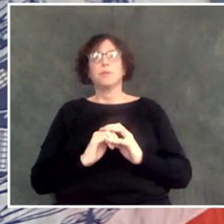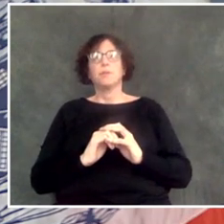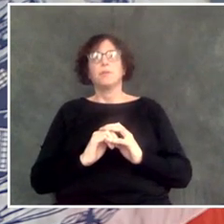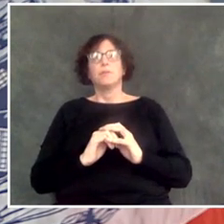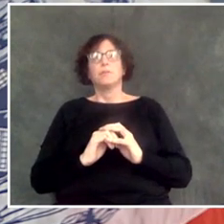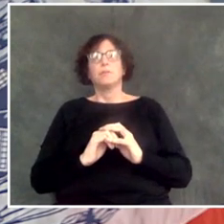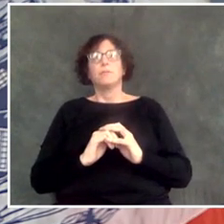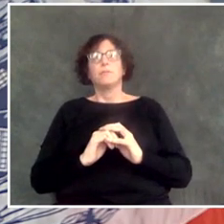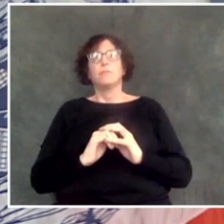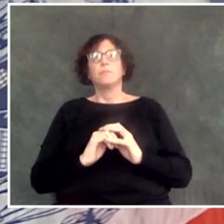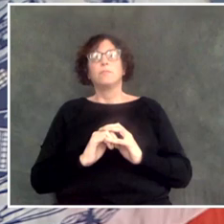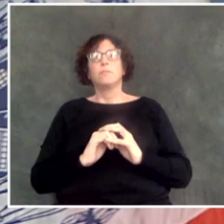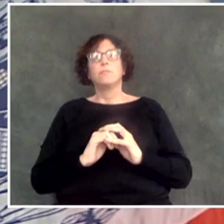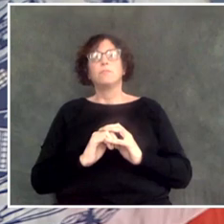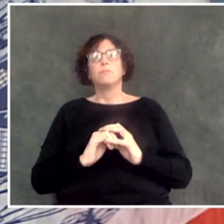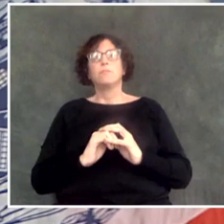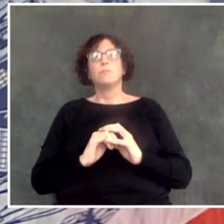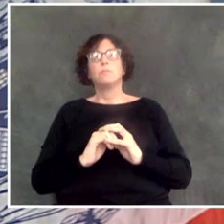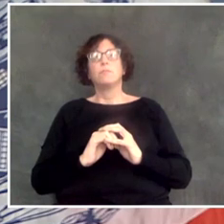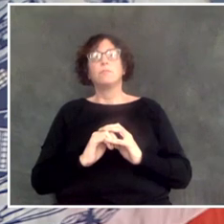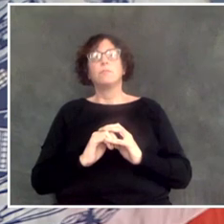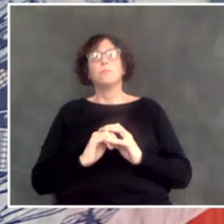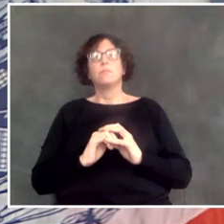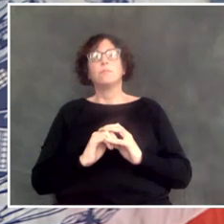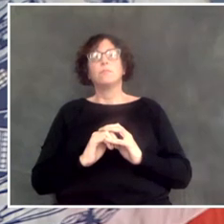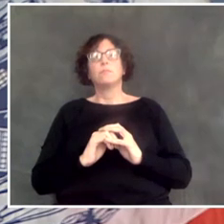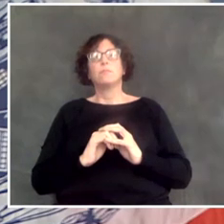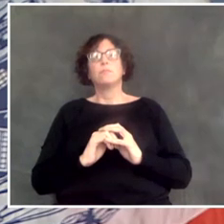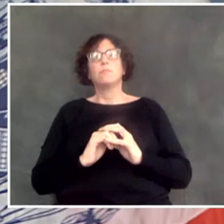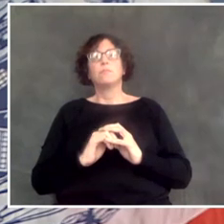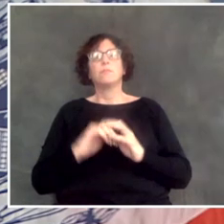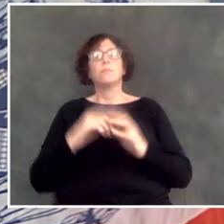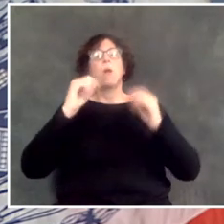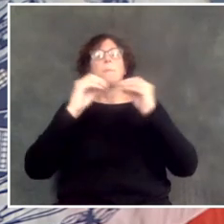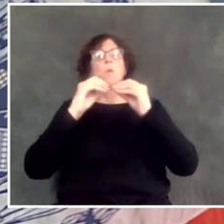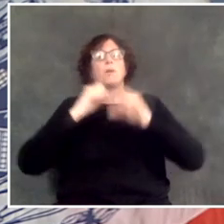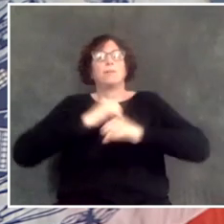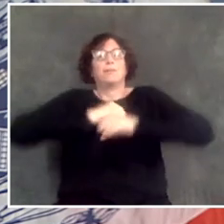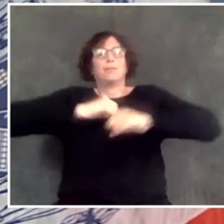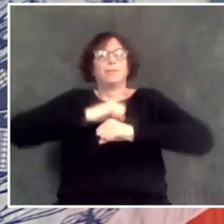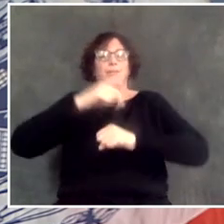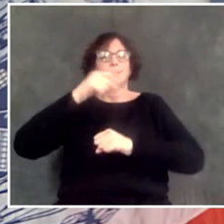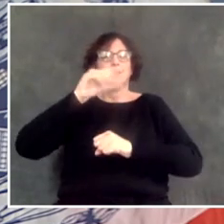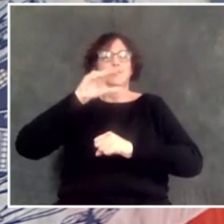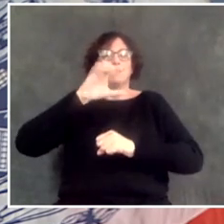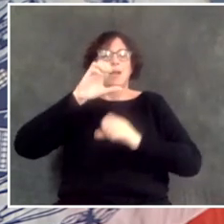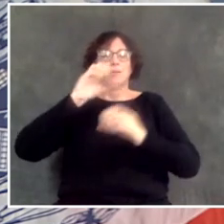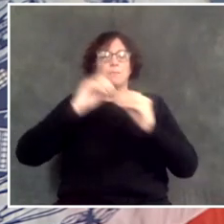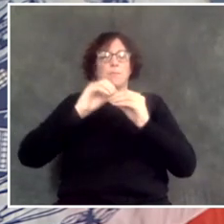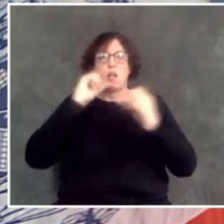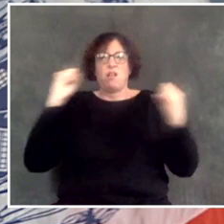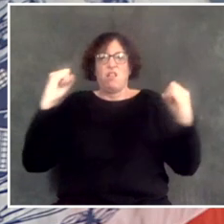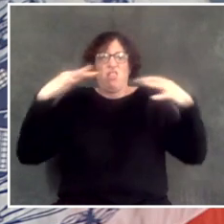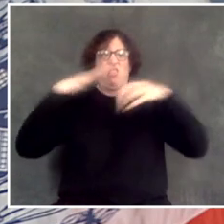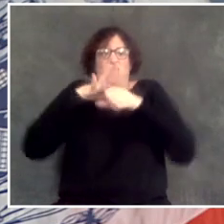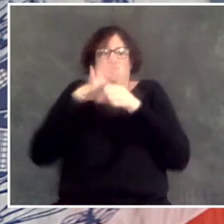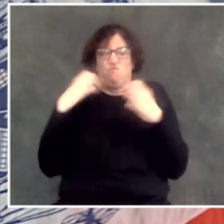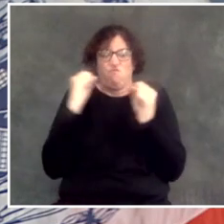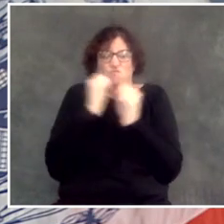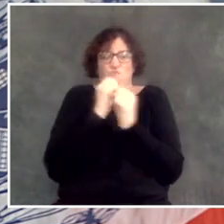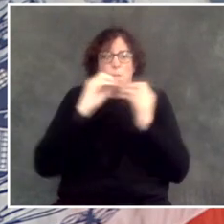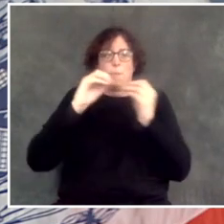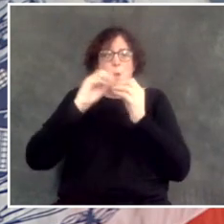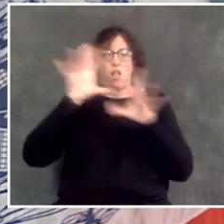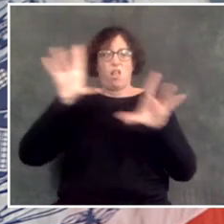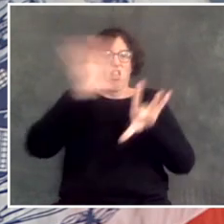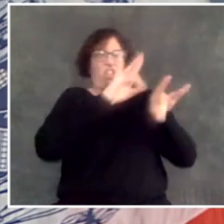more space, more ability to distance, more ability to isolate when needed, fewer cases, fewer people, obviously, for correctional